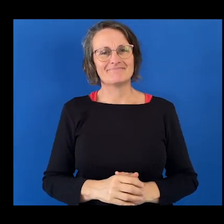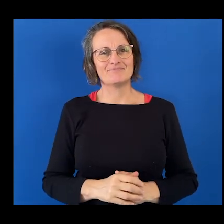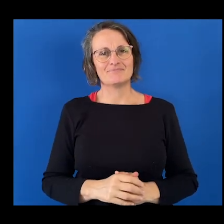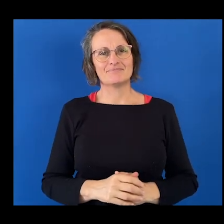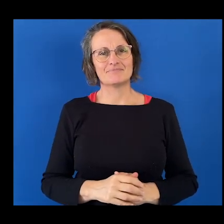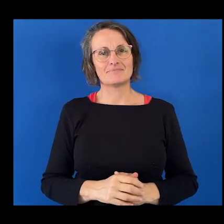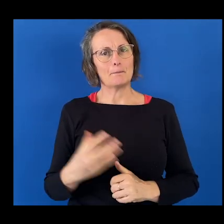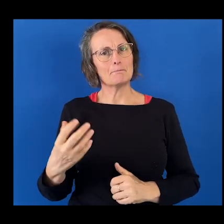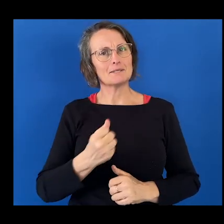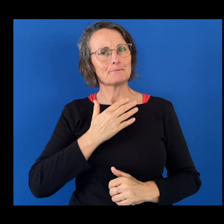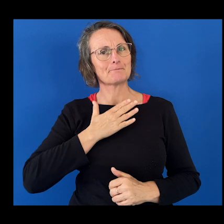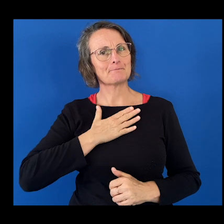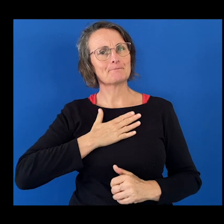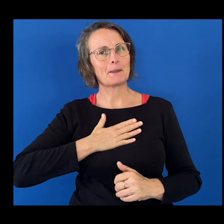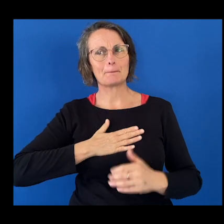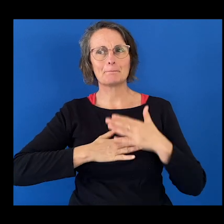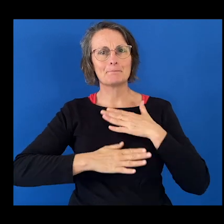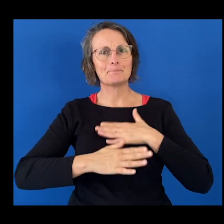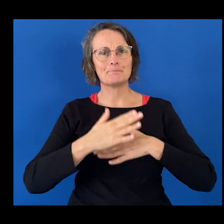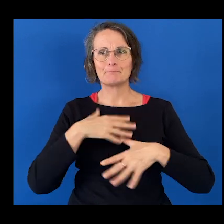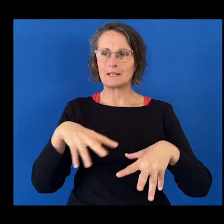being humble in terms of